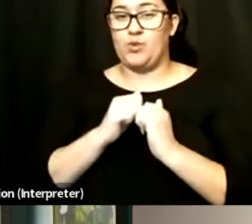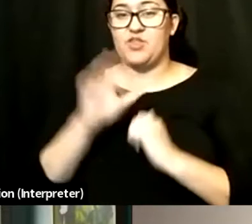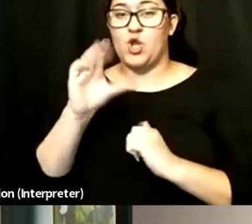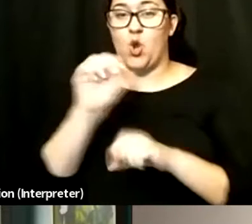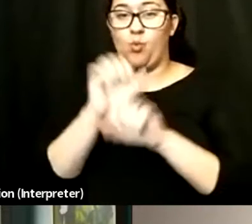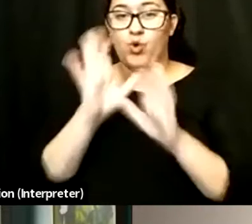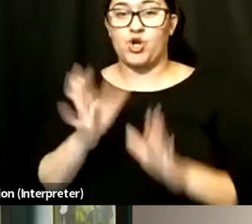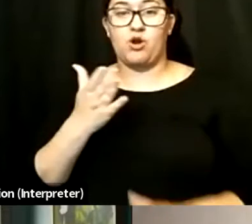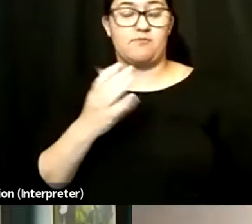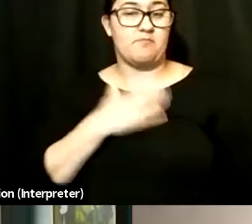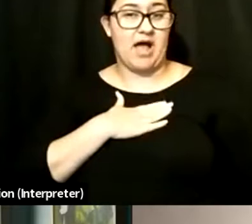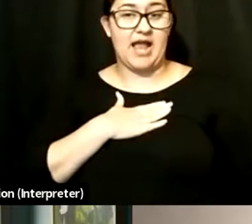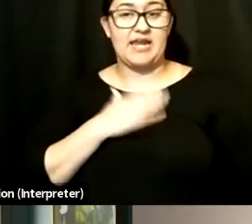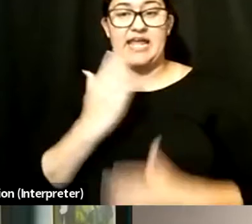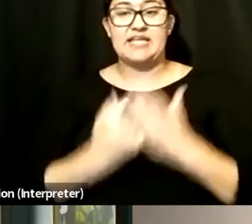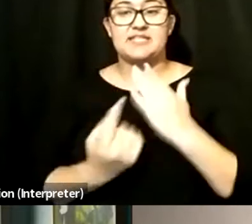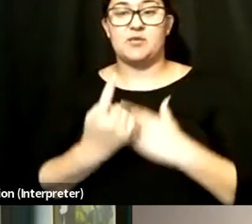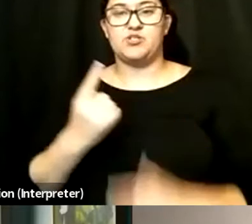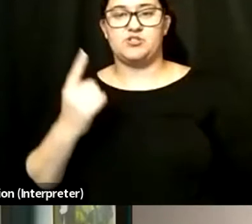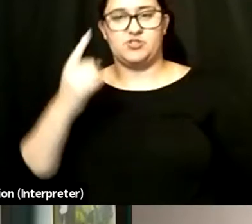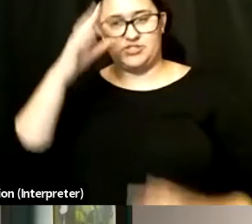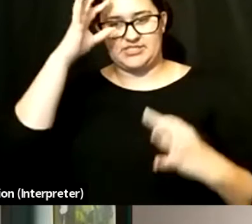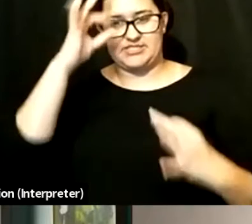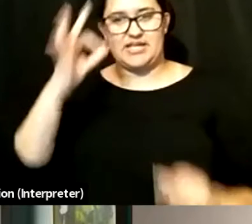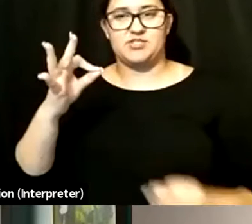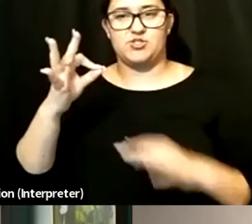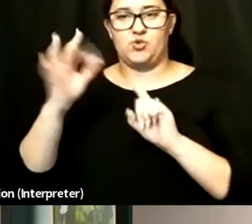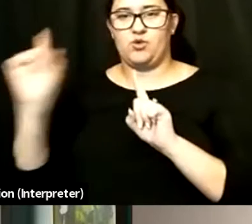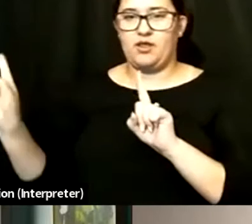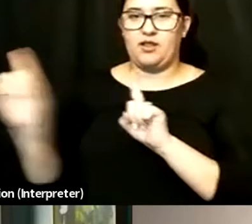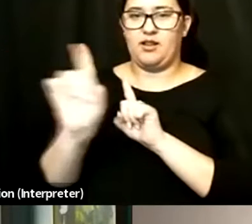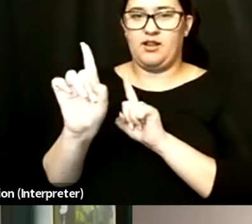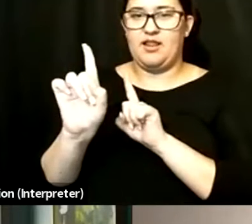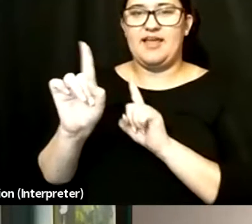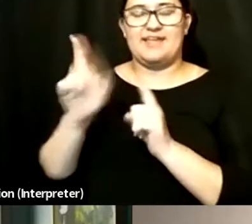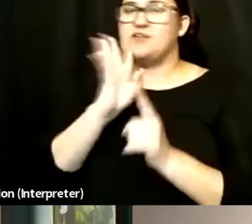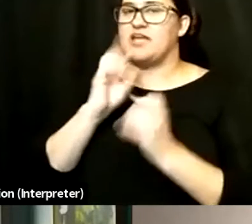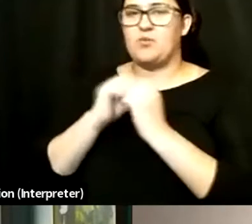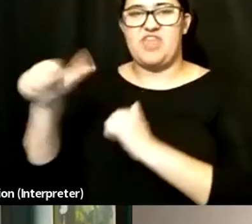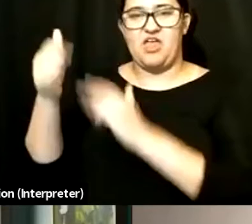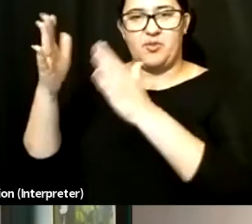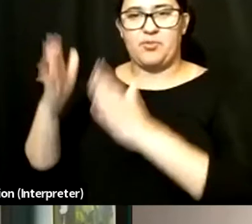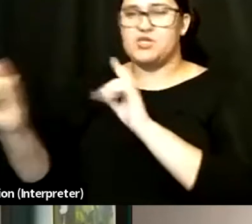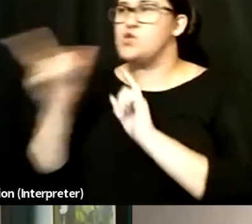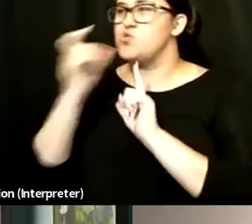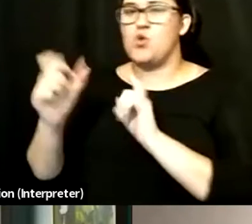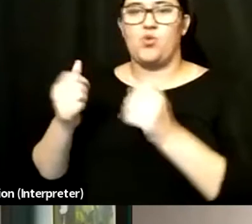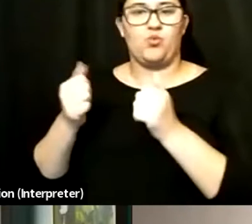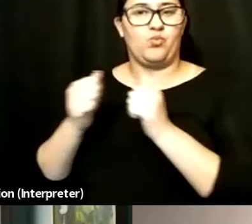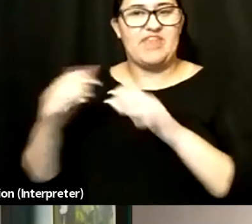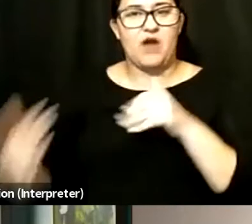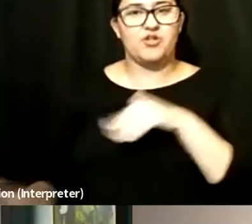mine, and somebody just swoops in and starts talking to that colleague without addressing me, without